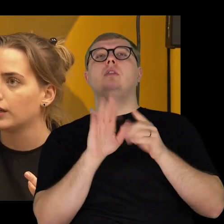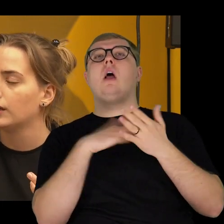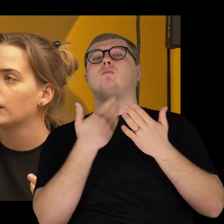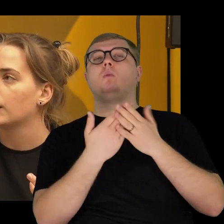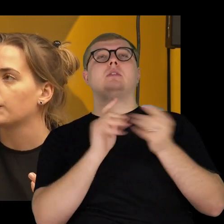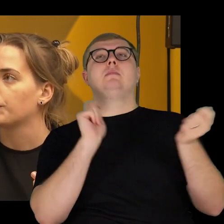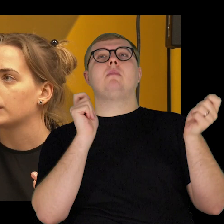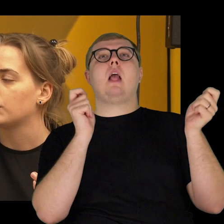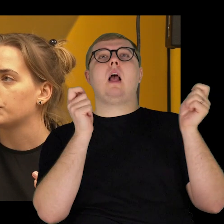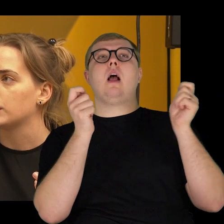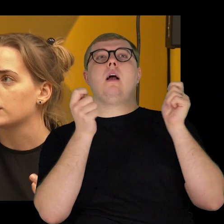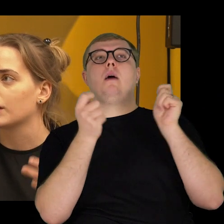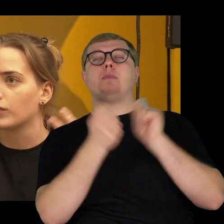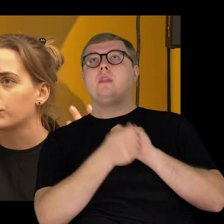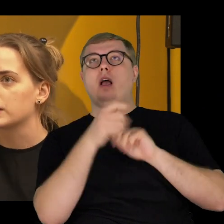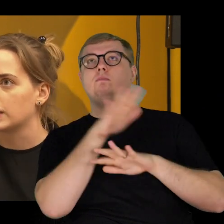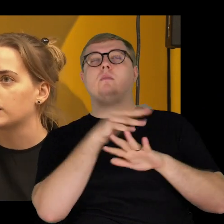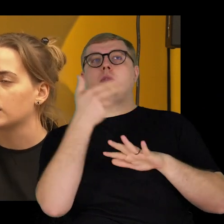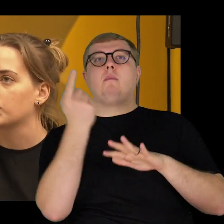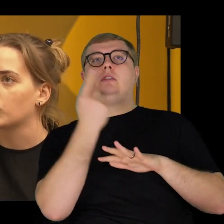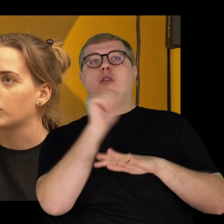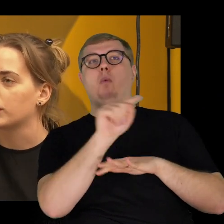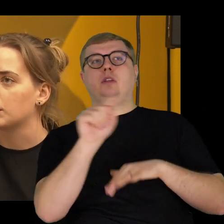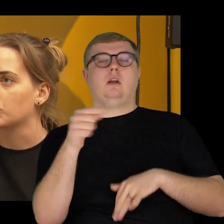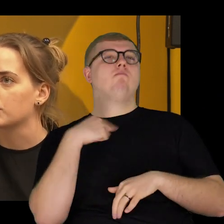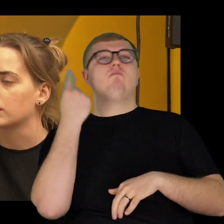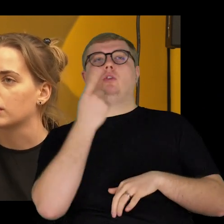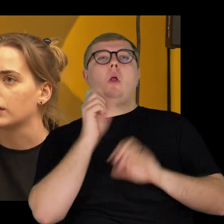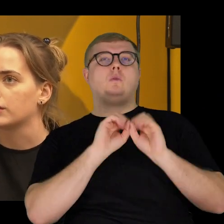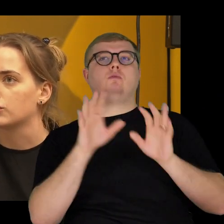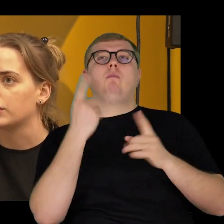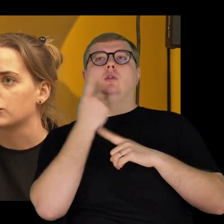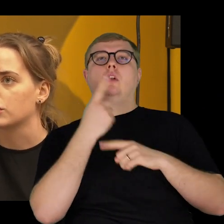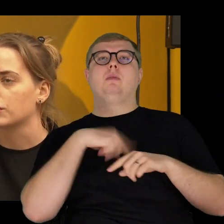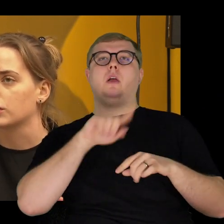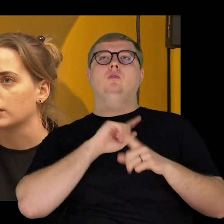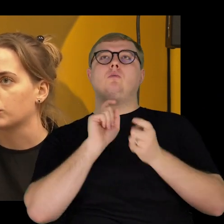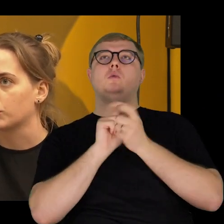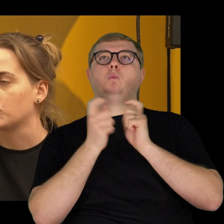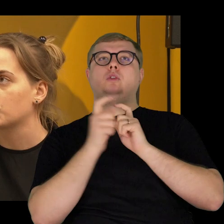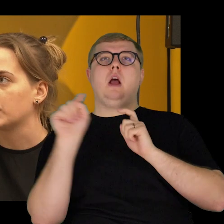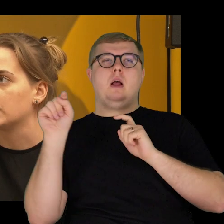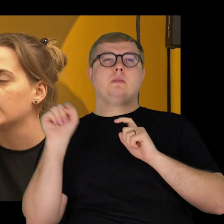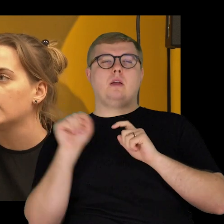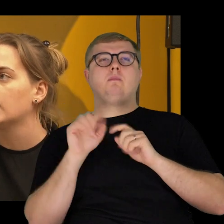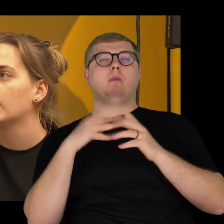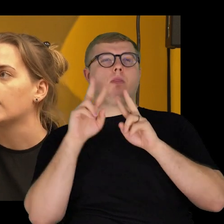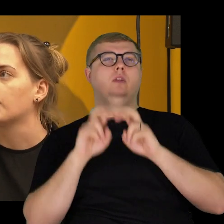the given fields. I'm obviously thinking about our neighbors and researchers, for example, from